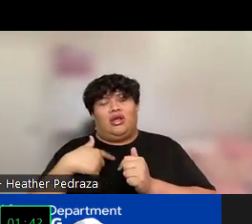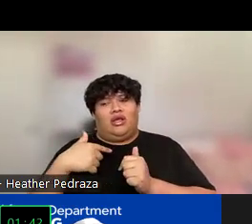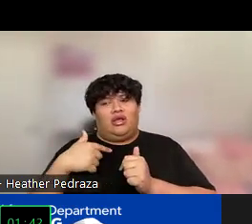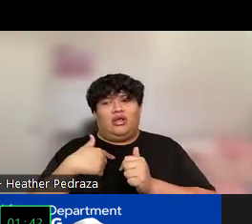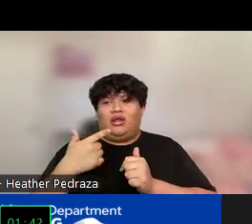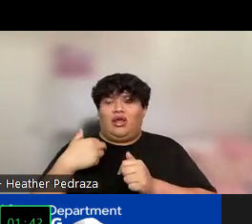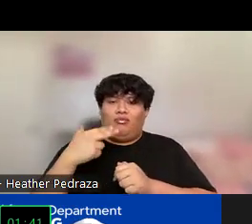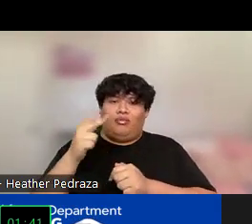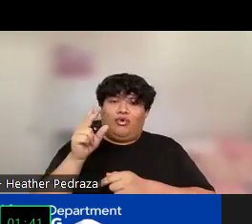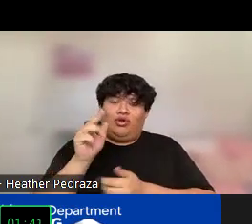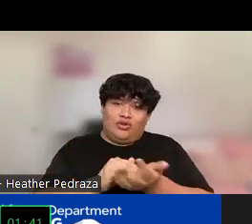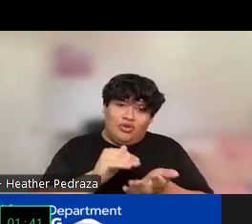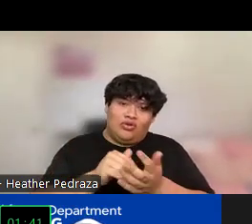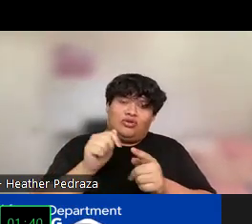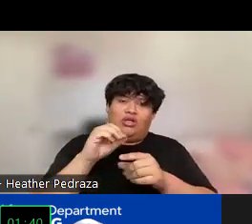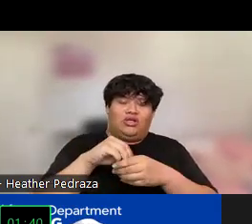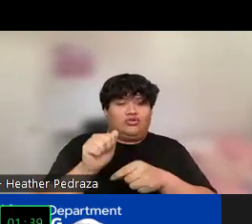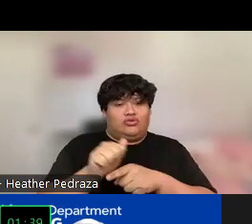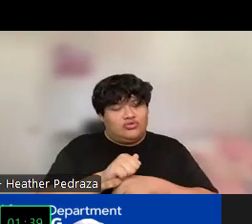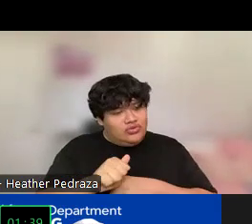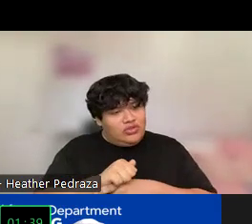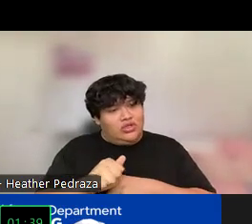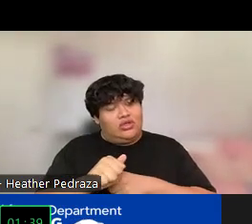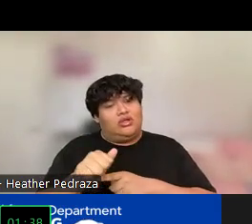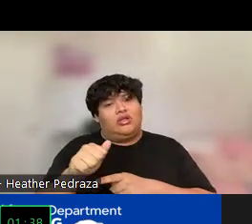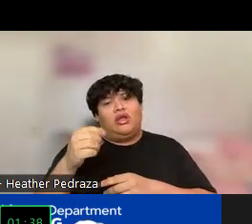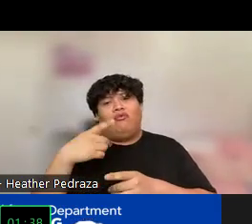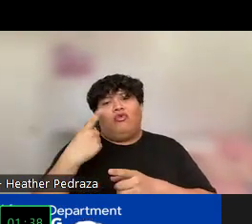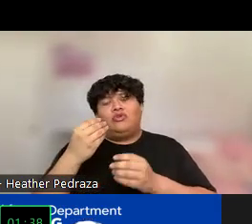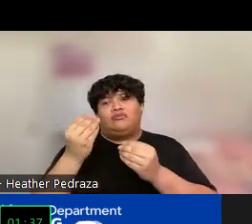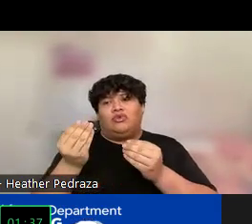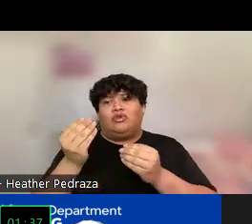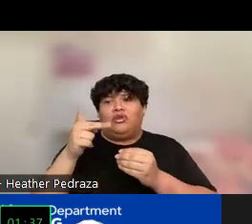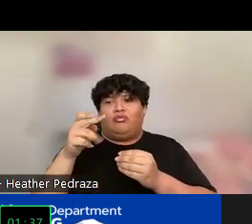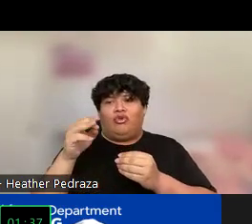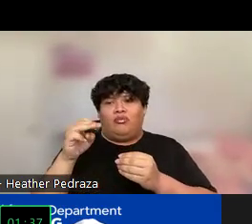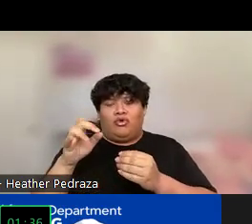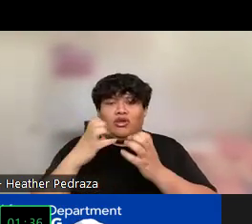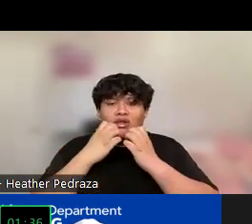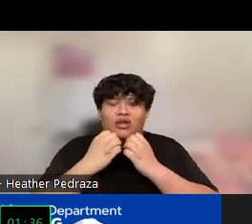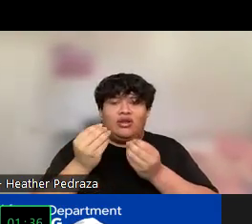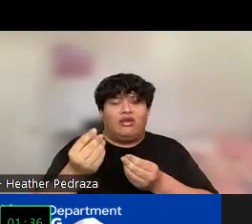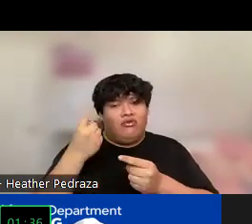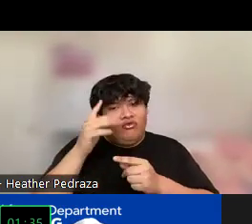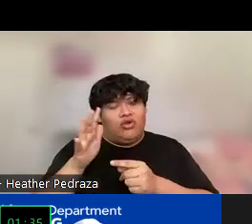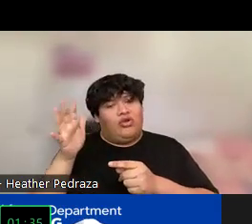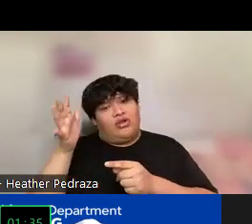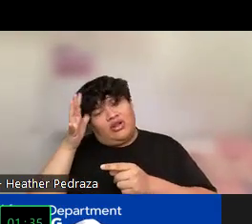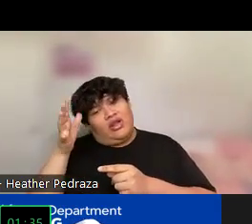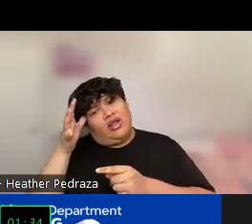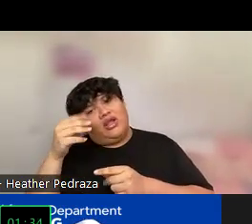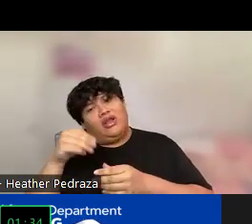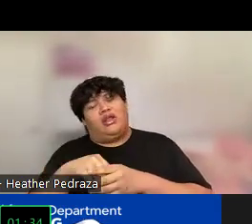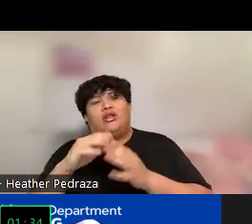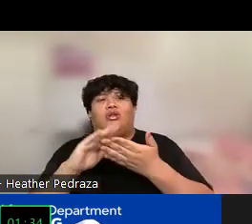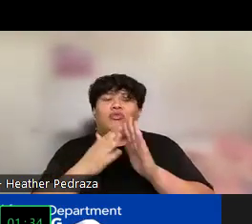I'm a nurse by trade over 30 years, but I've also been a primary caregiver for my dad for the past 4, and in community